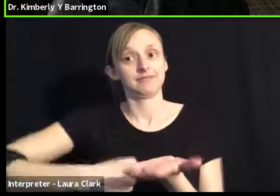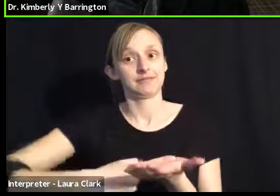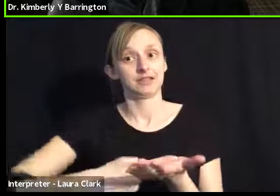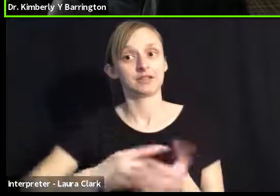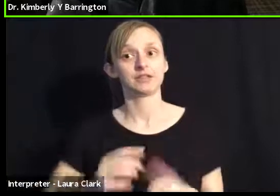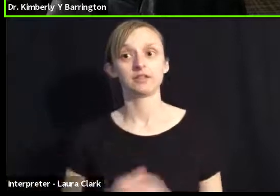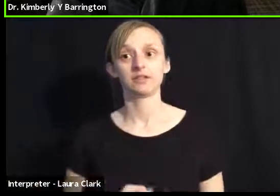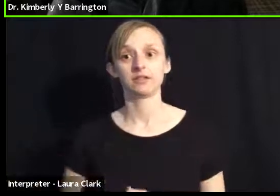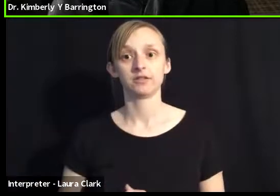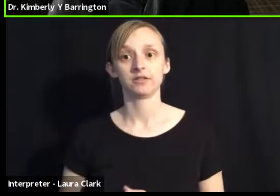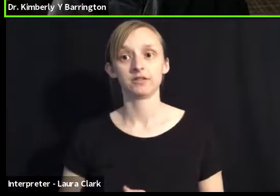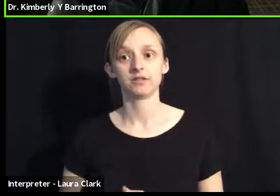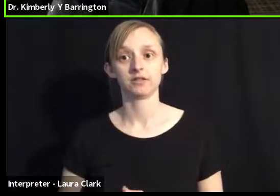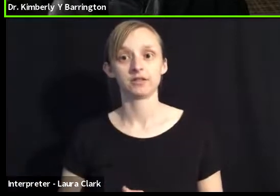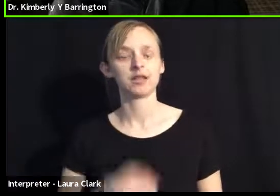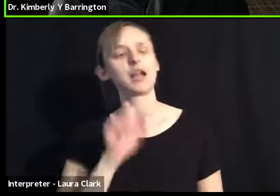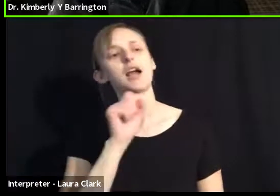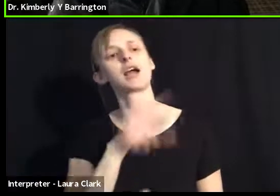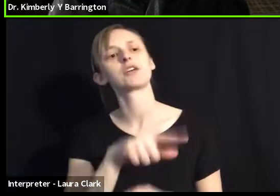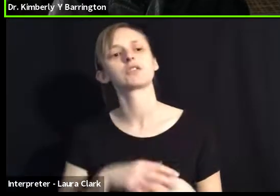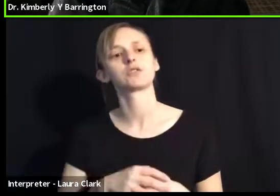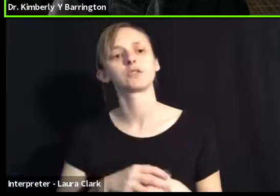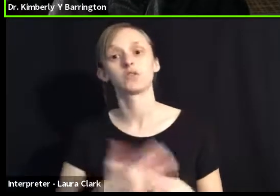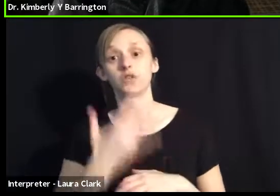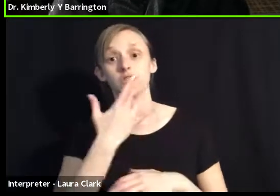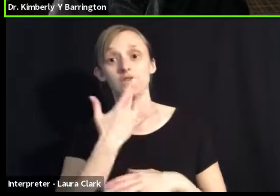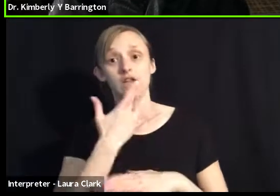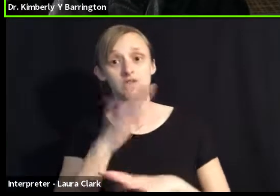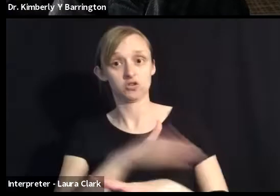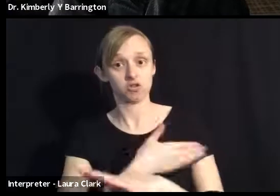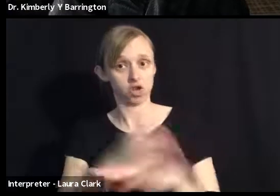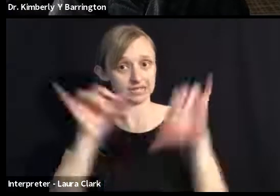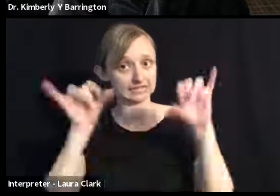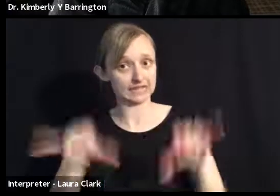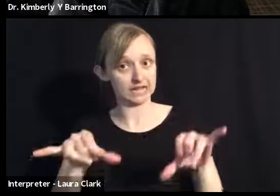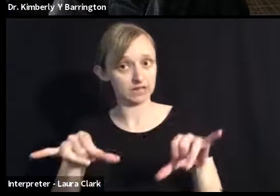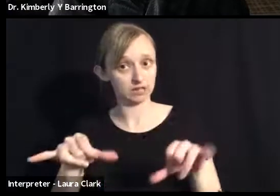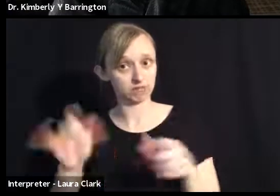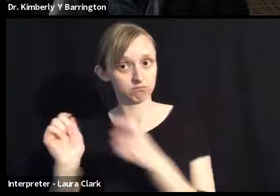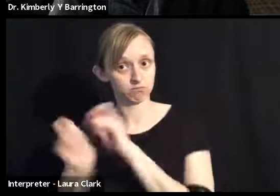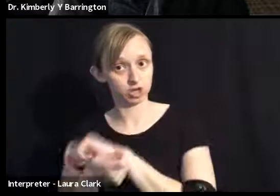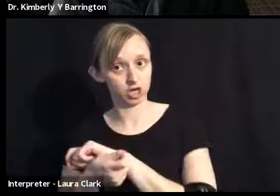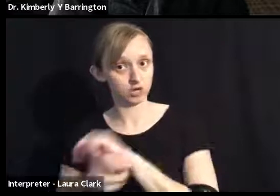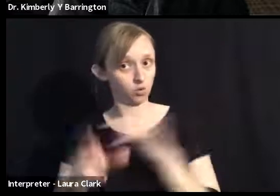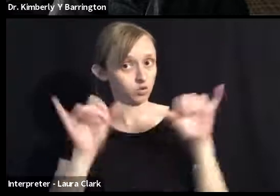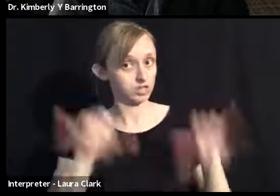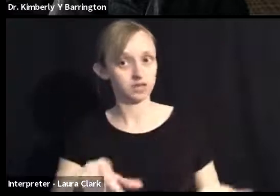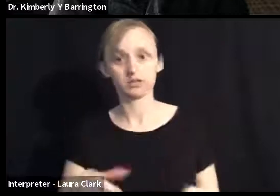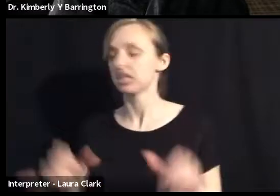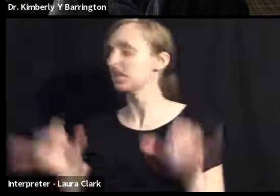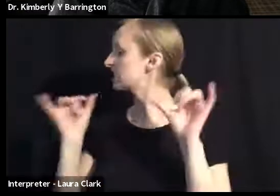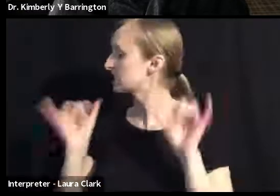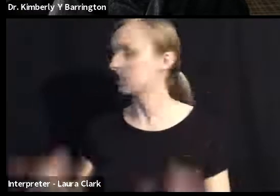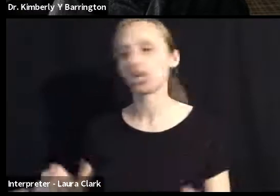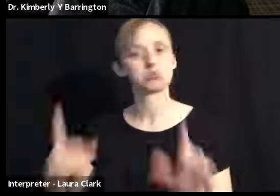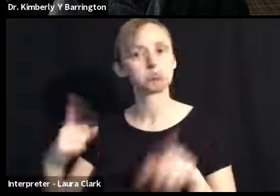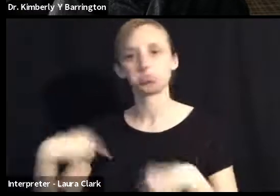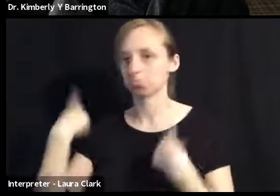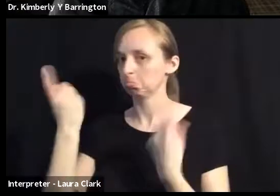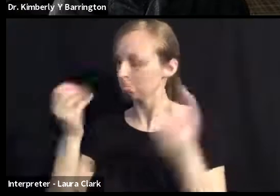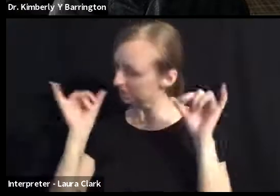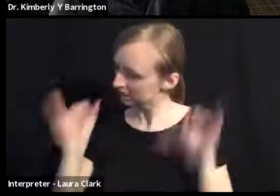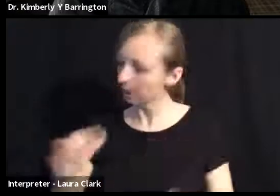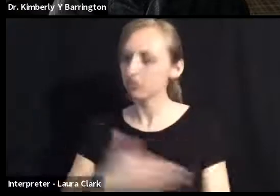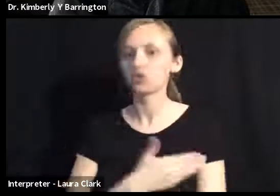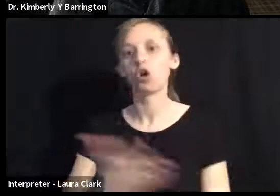Is that still your song? That is still my song. Still to this day. No